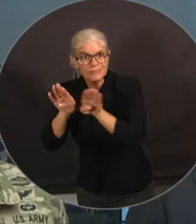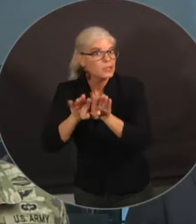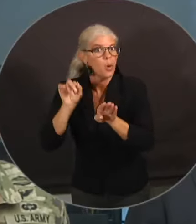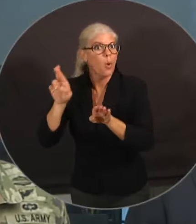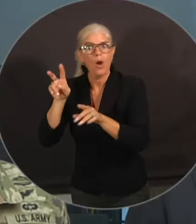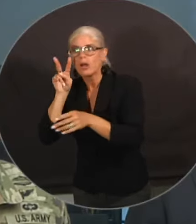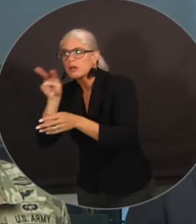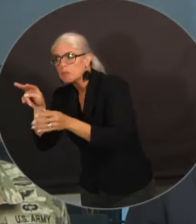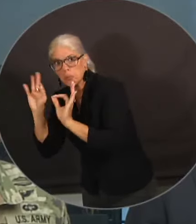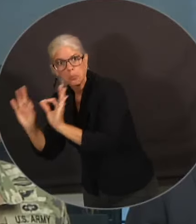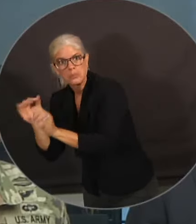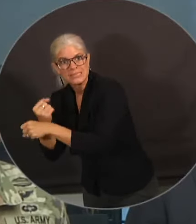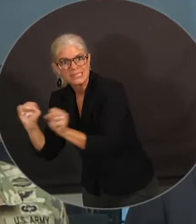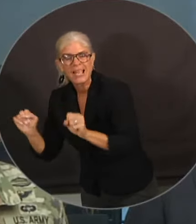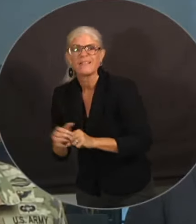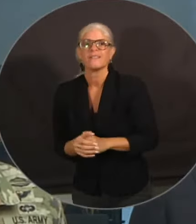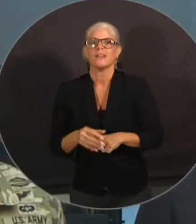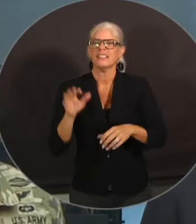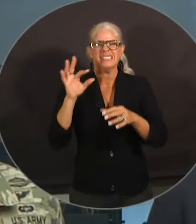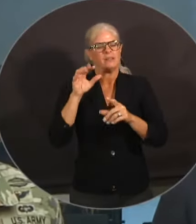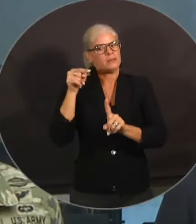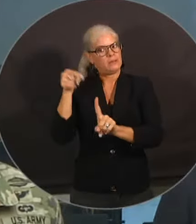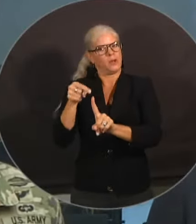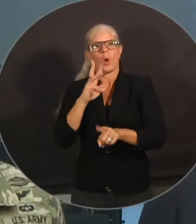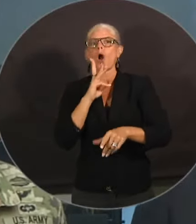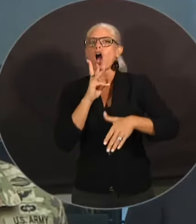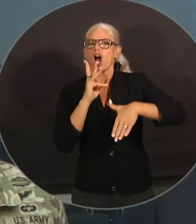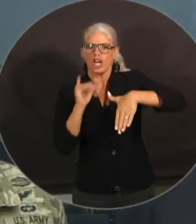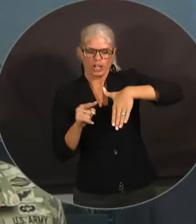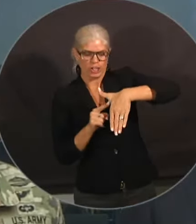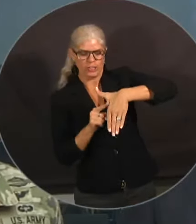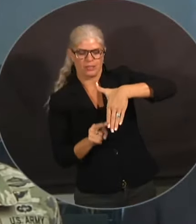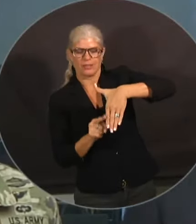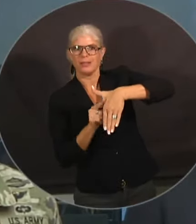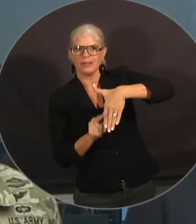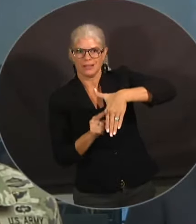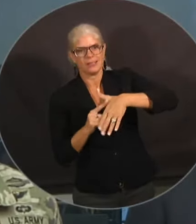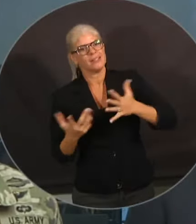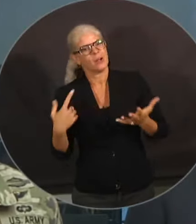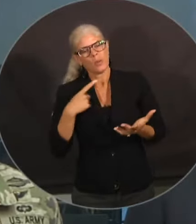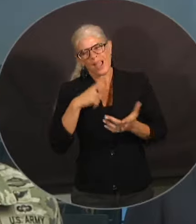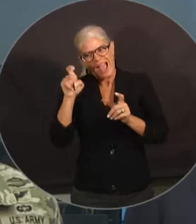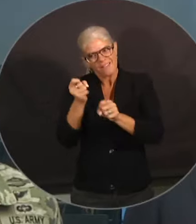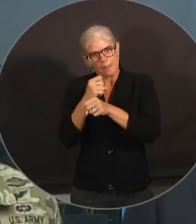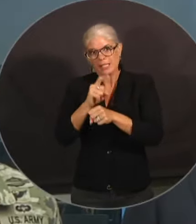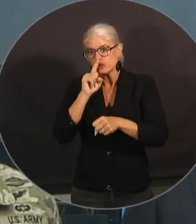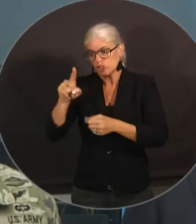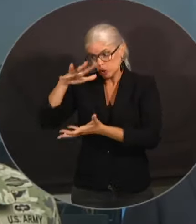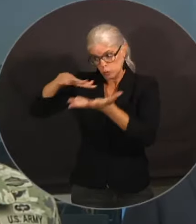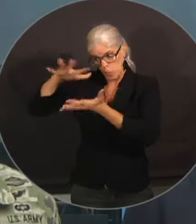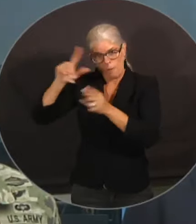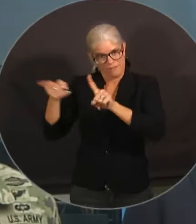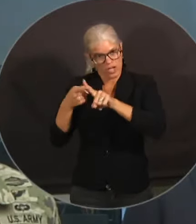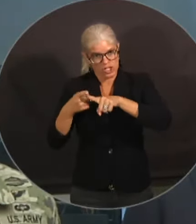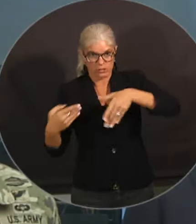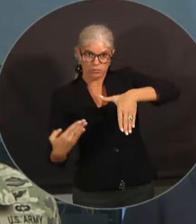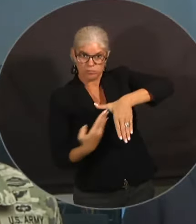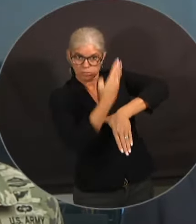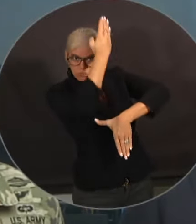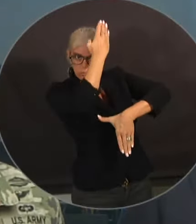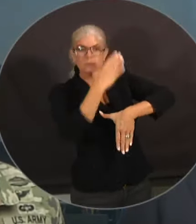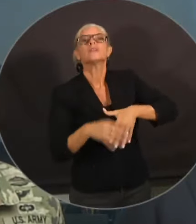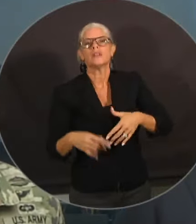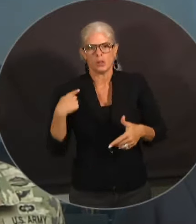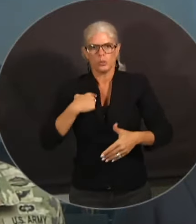on those coastal bridges as this storm passes through. We want to get them inspected and repaired as quickly as possible so people can move around.